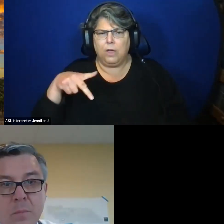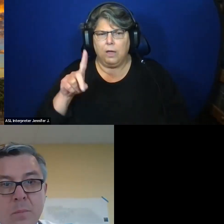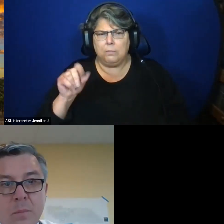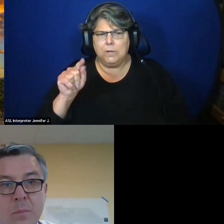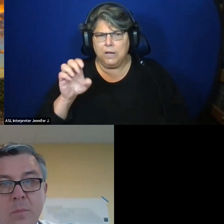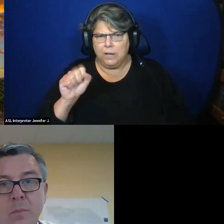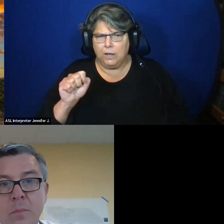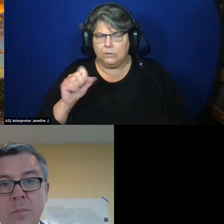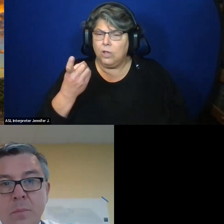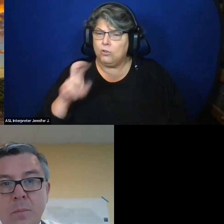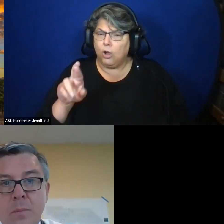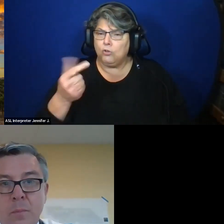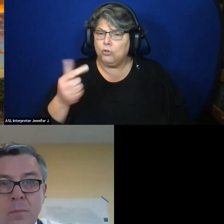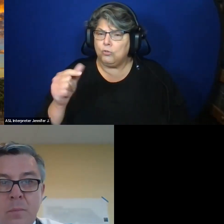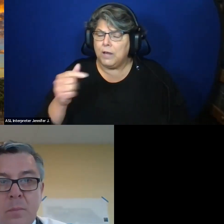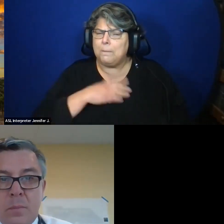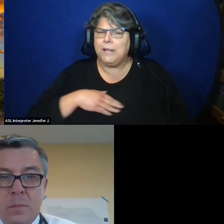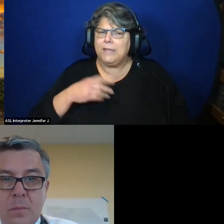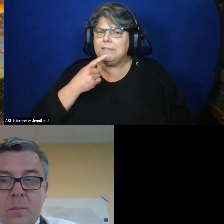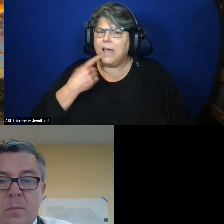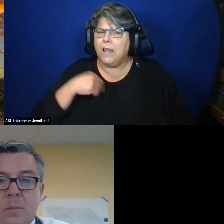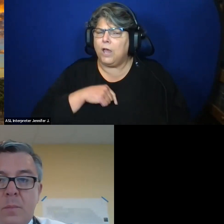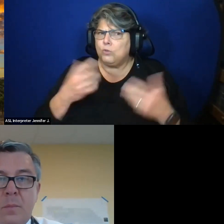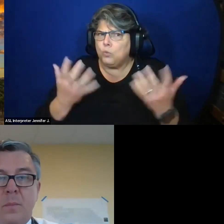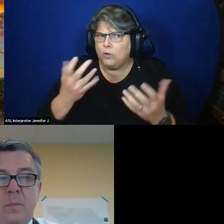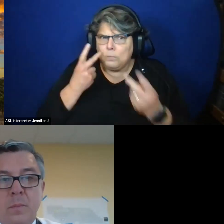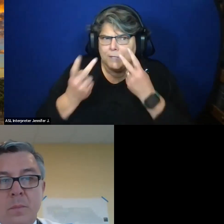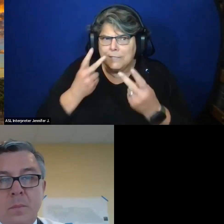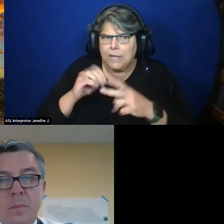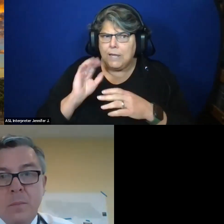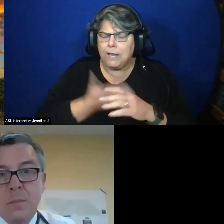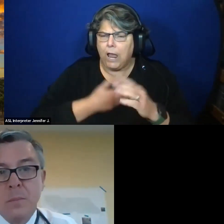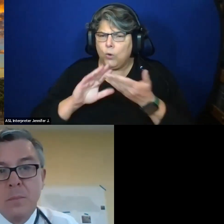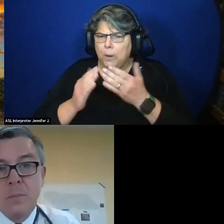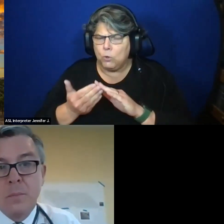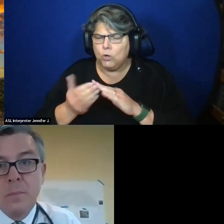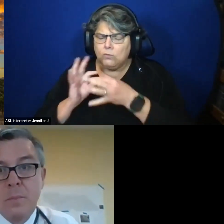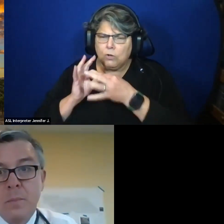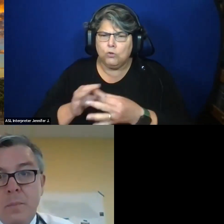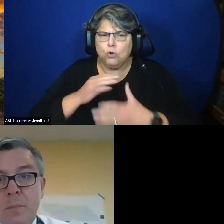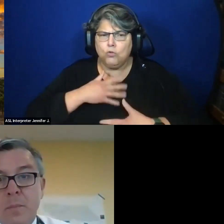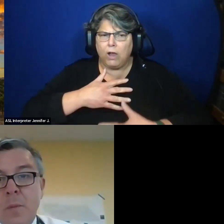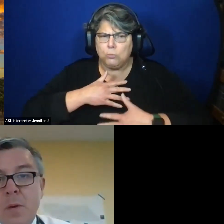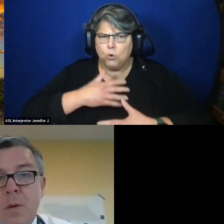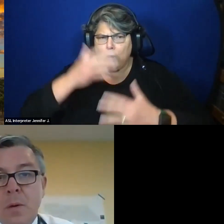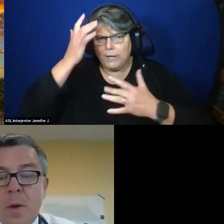just telling us what you're seeing in the community and with respect to respiratory